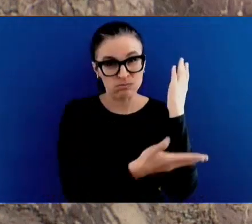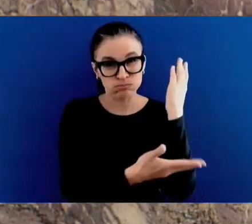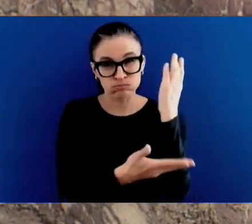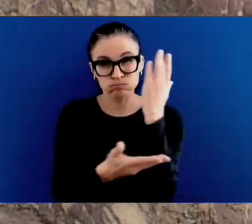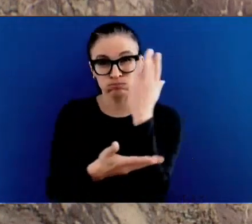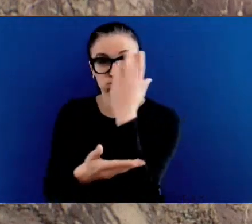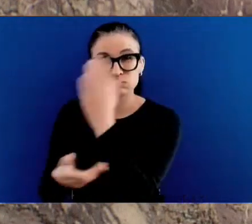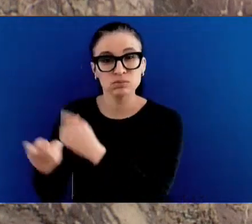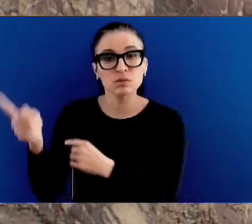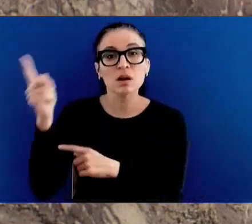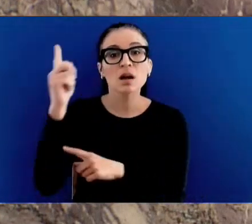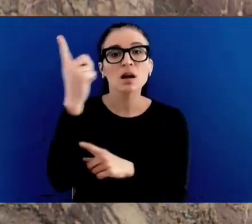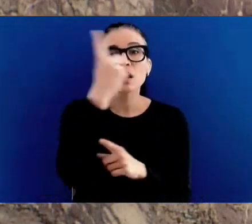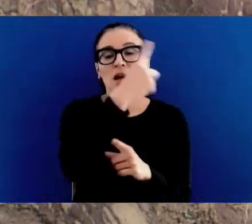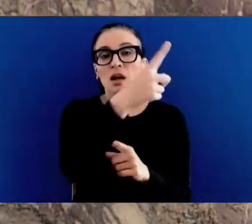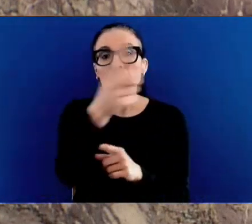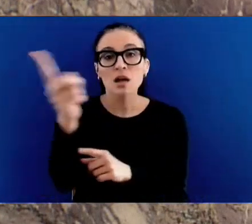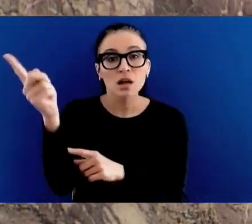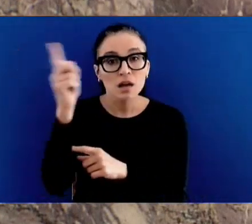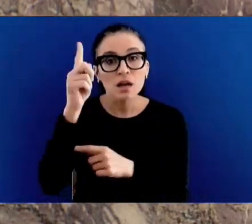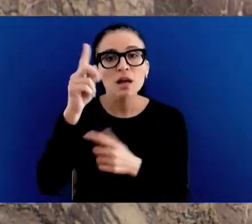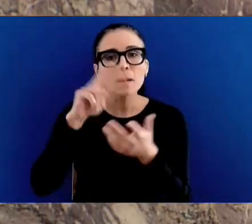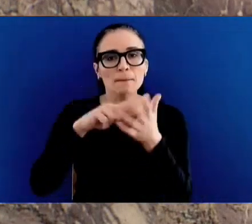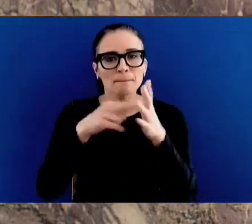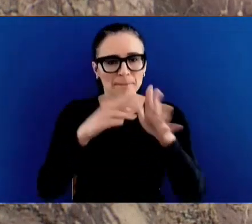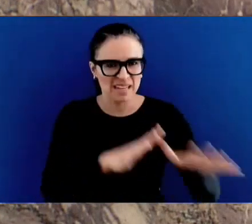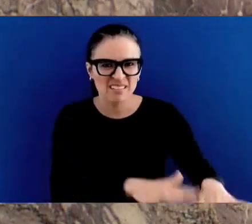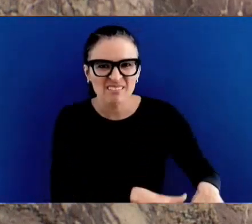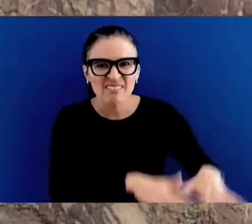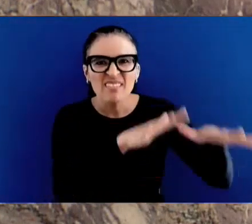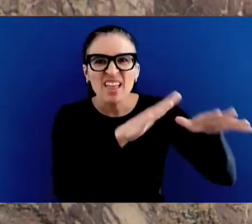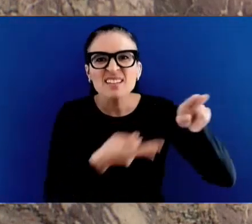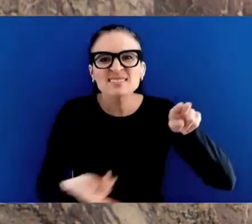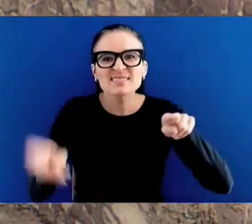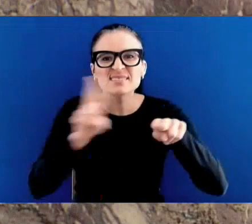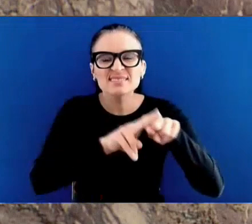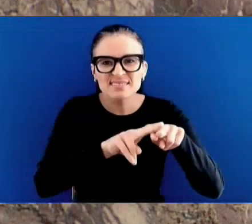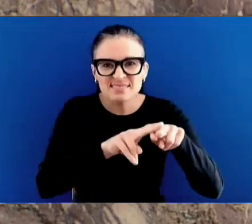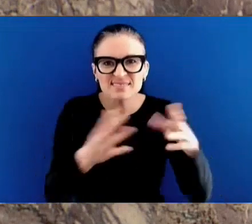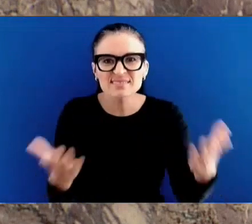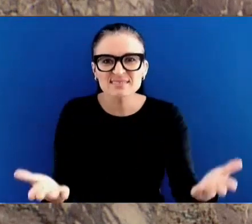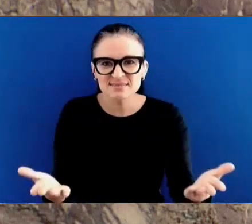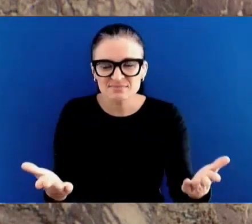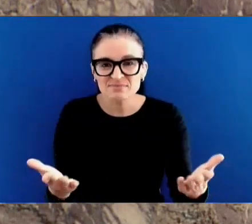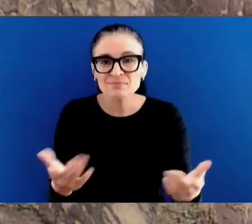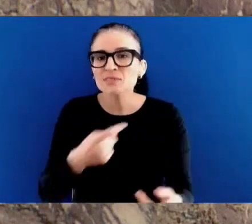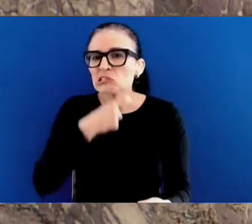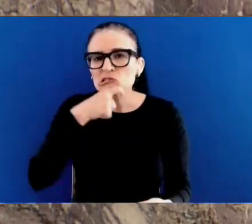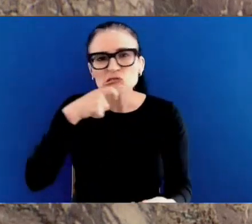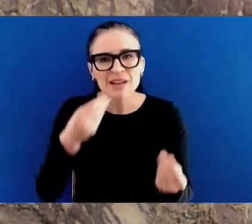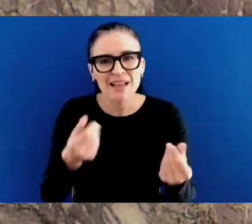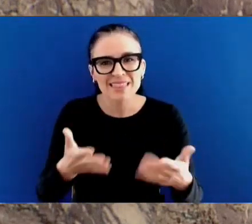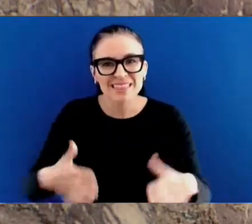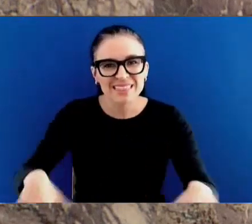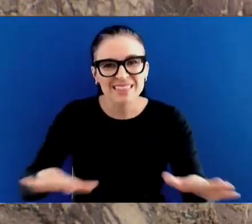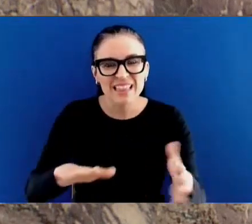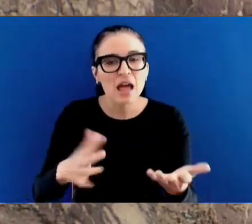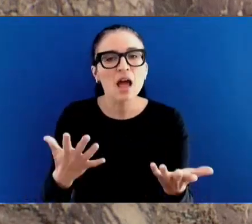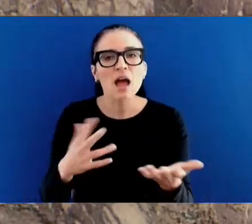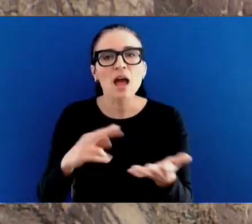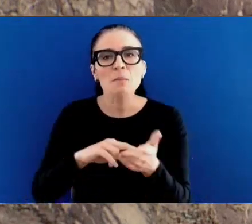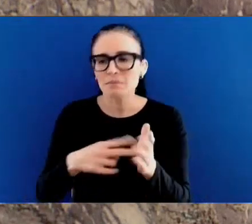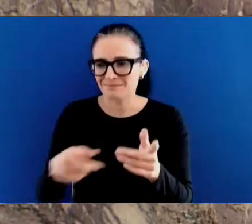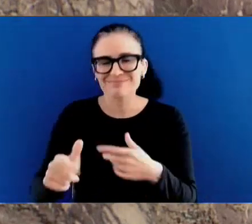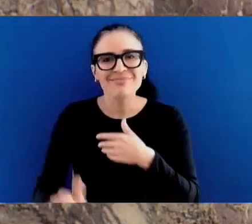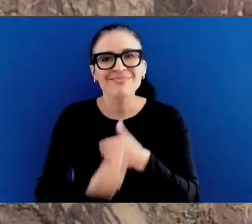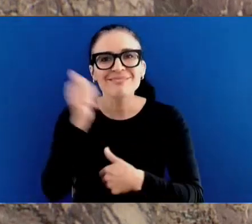dehydration of our forests leading to increased wildfire risks and resulting in a net loss due to the billions of dollars in infrastructure